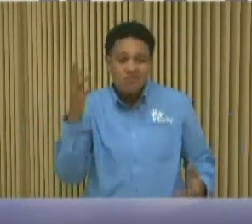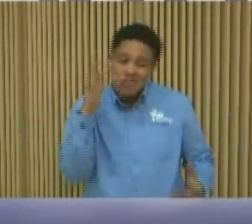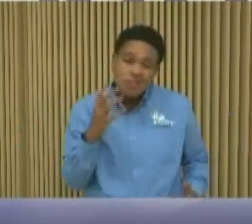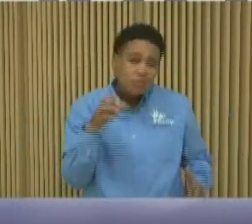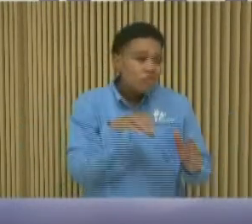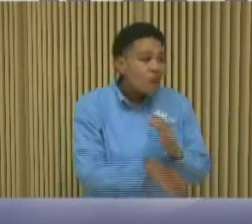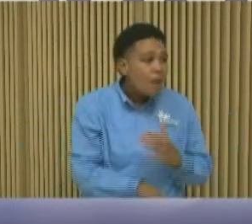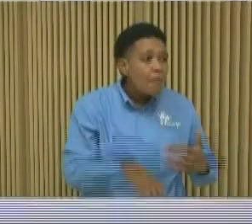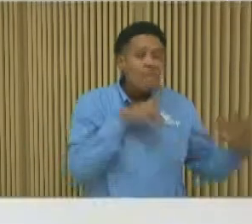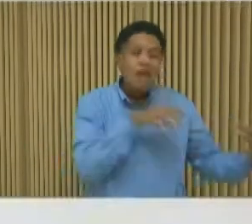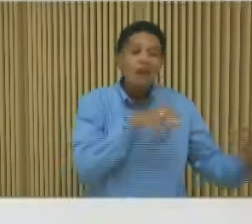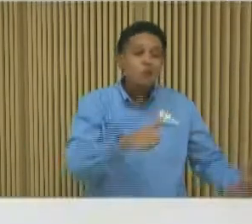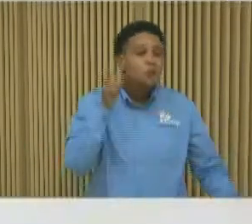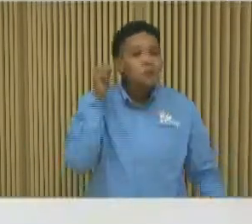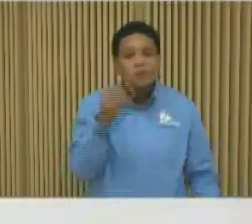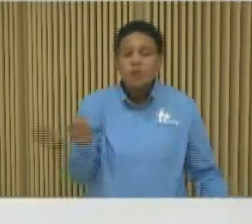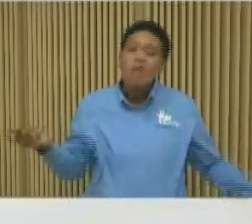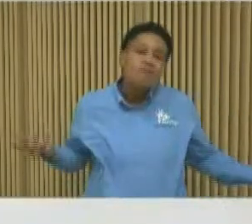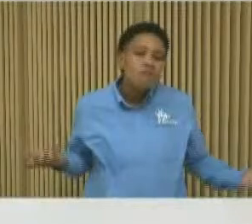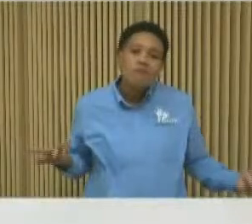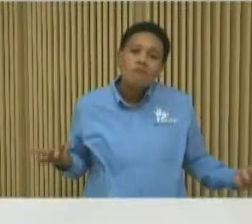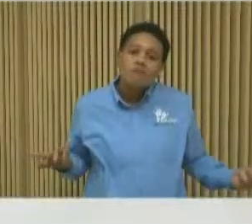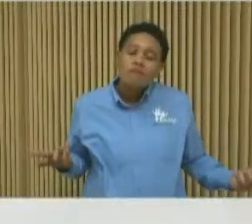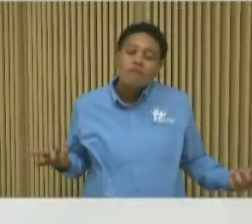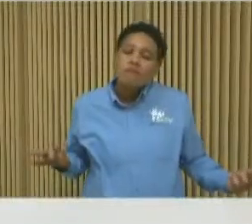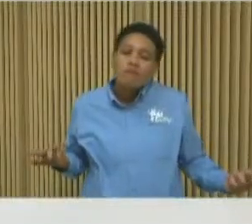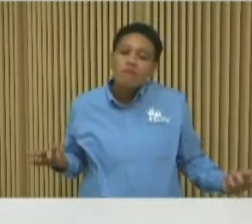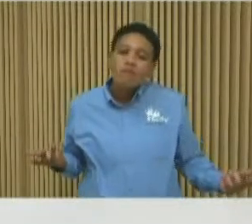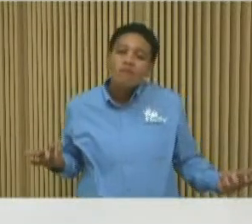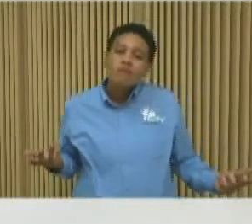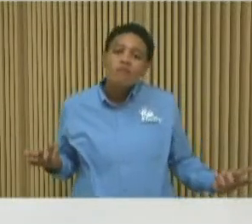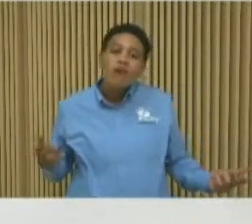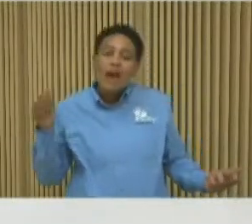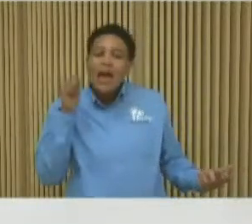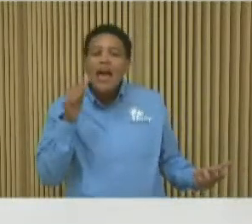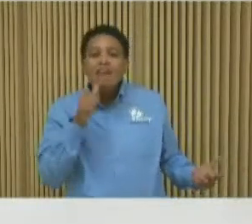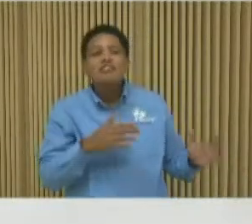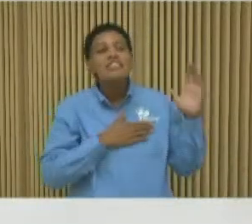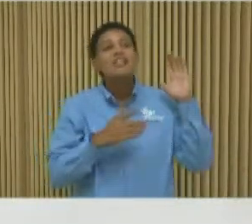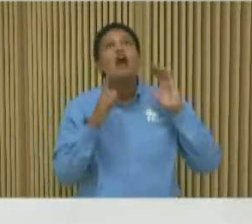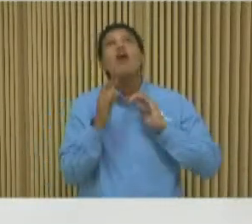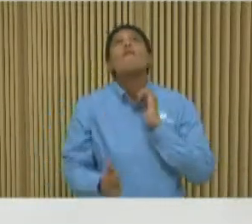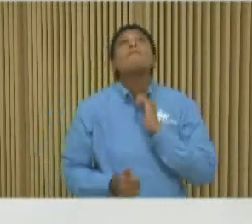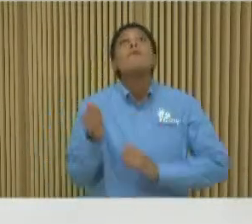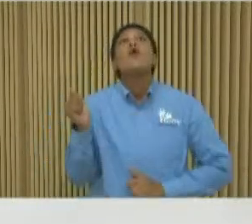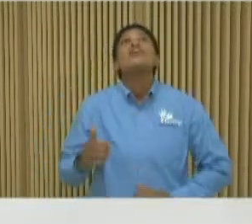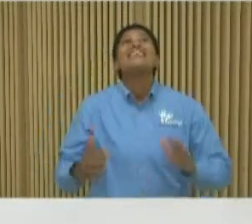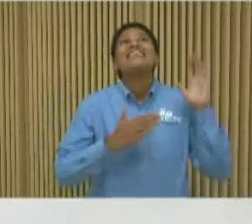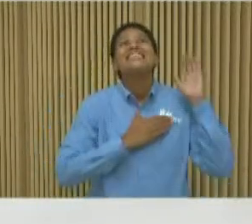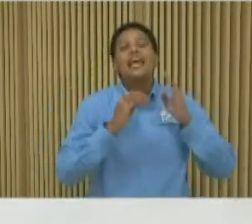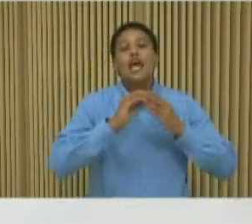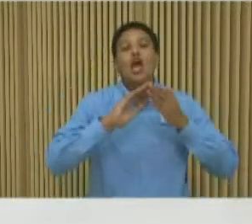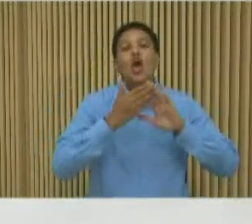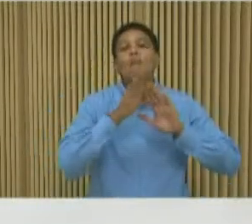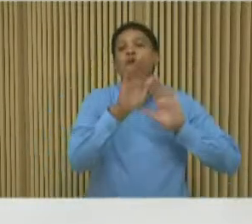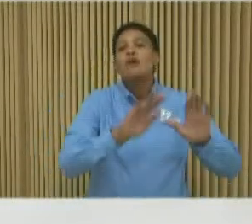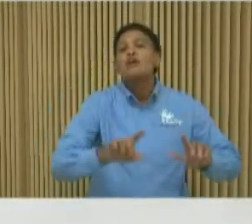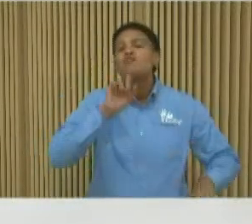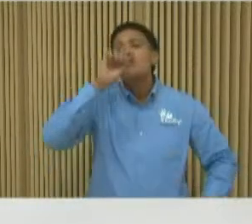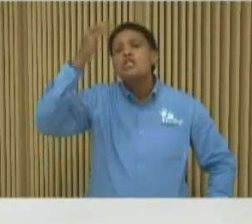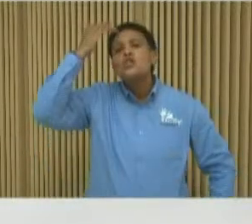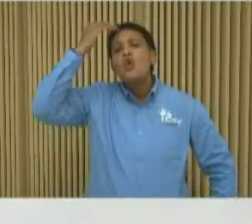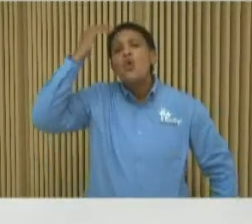and violence will not be solved. Because every citizen, or most citizens in a community, know who